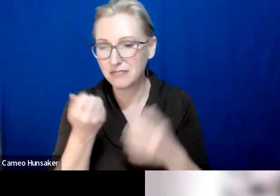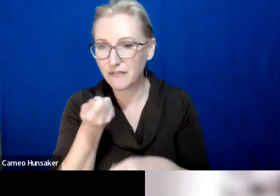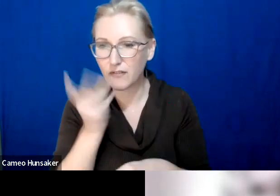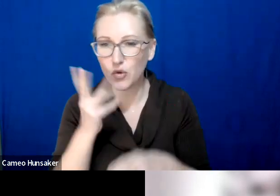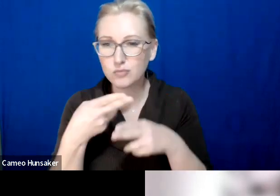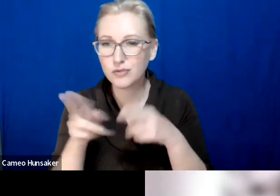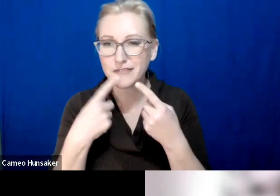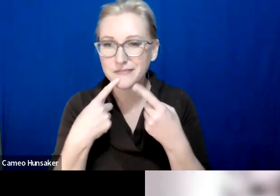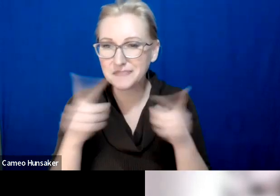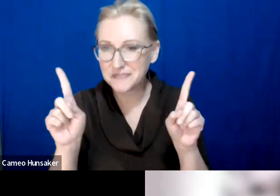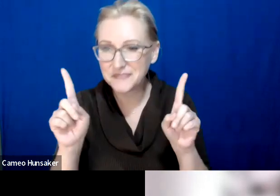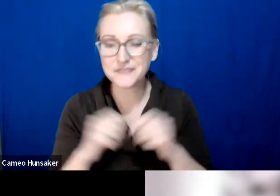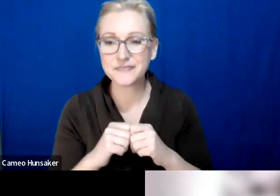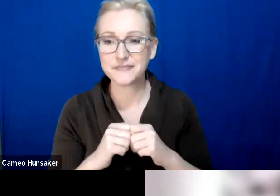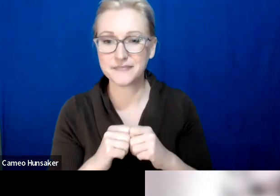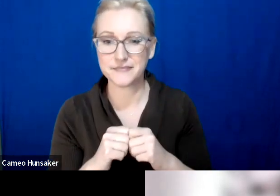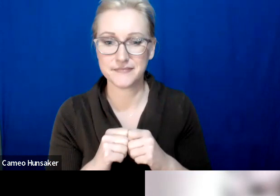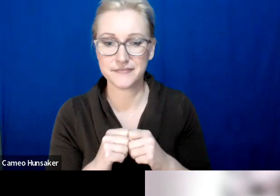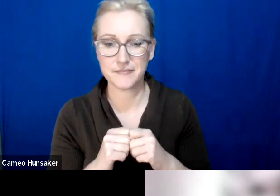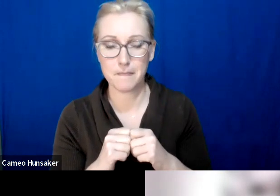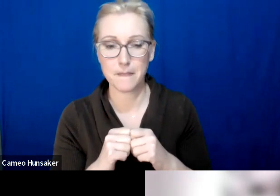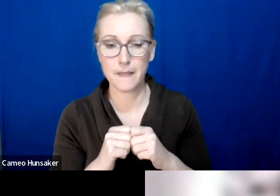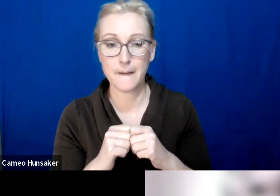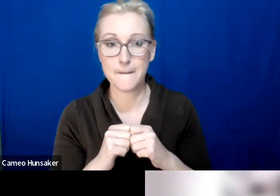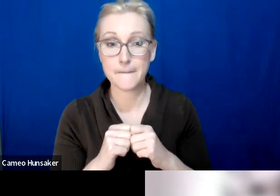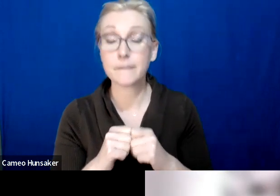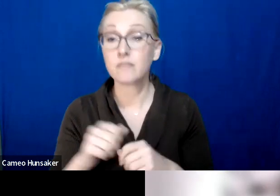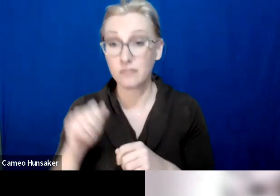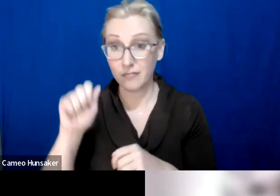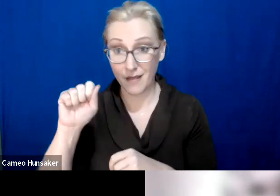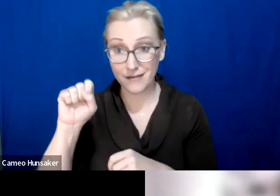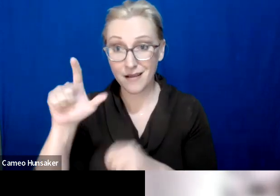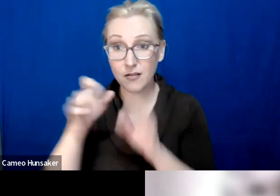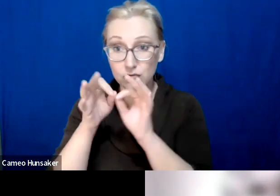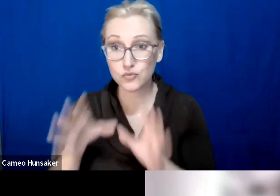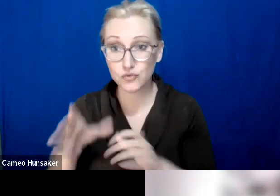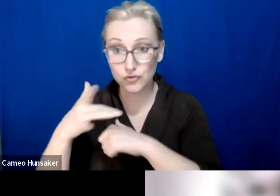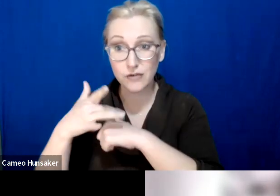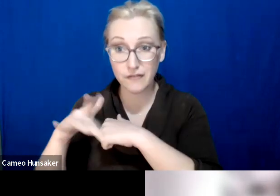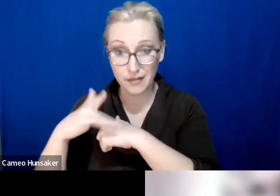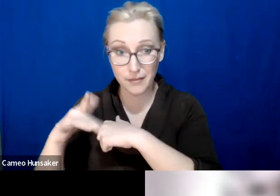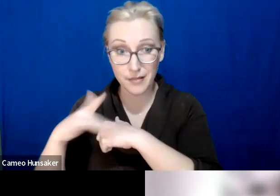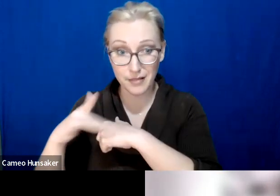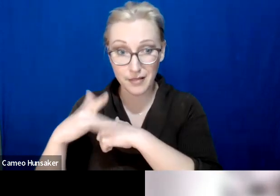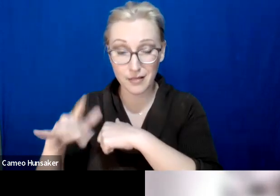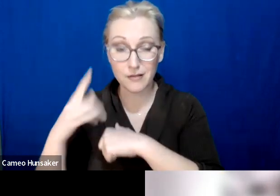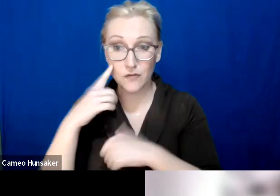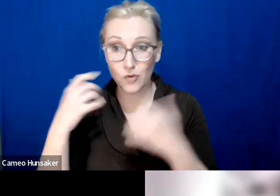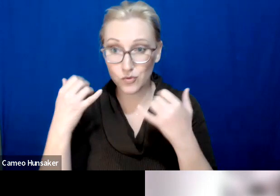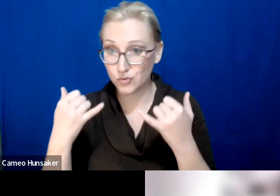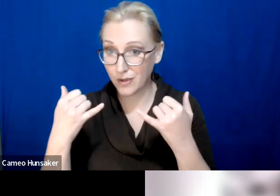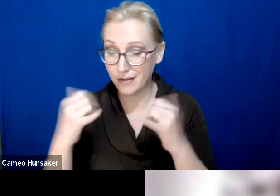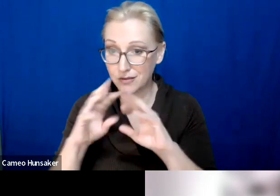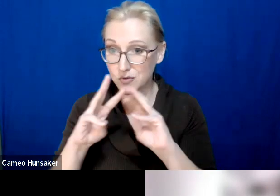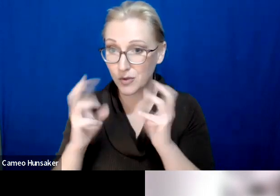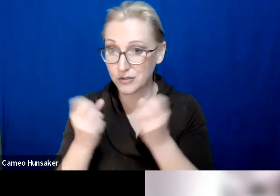today's presentation. We have ASL interpretation available for today's workshop.